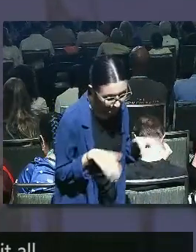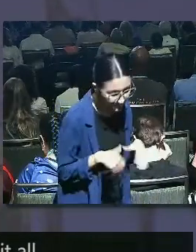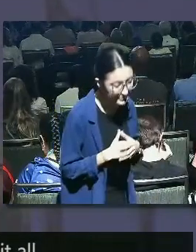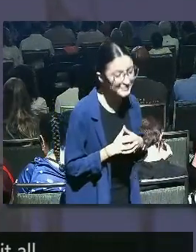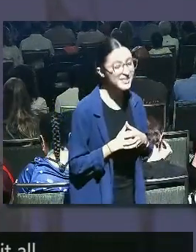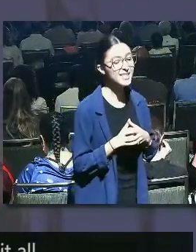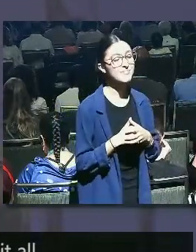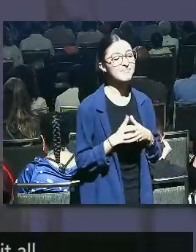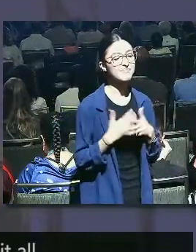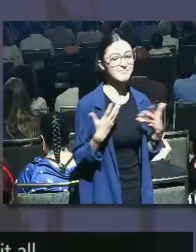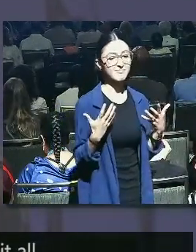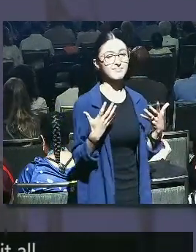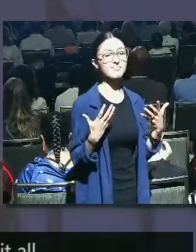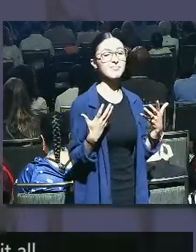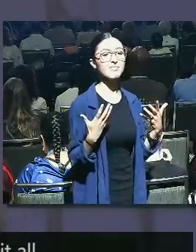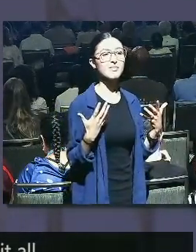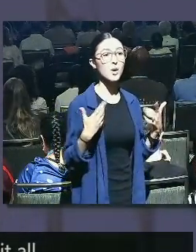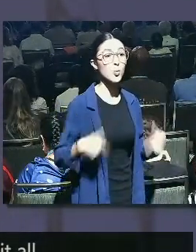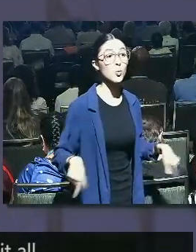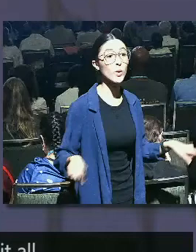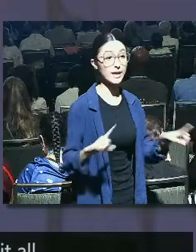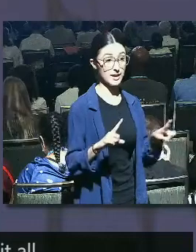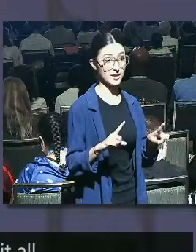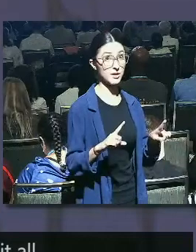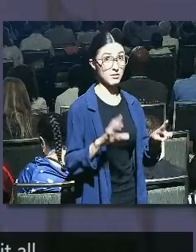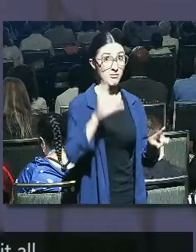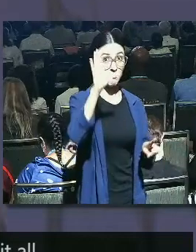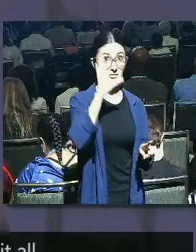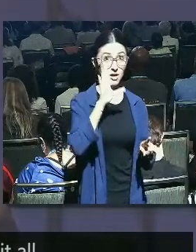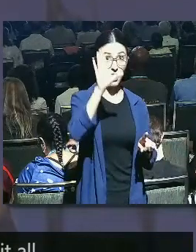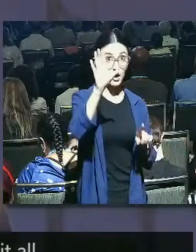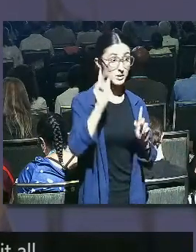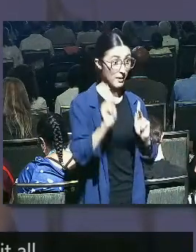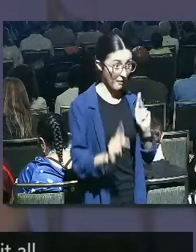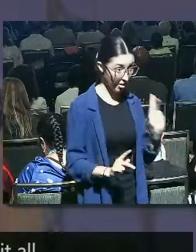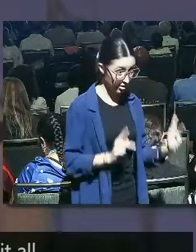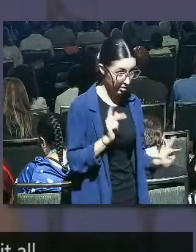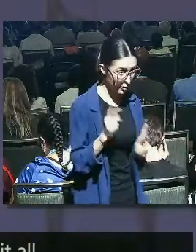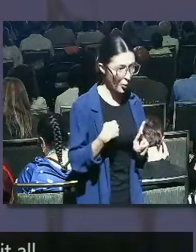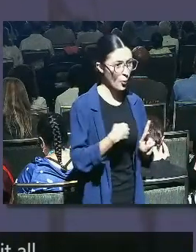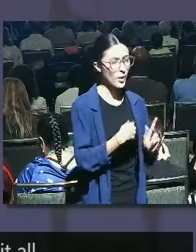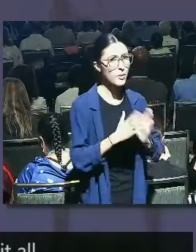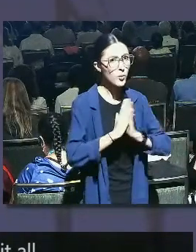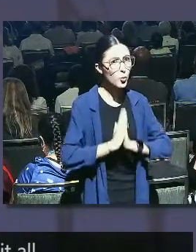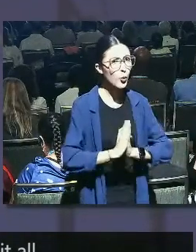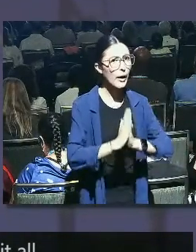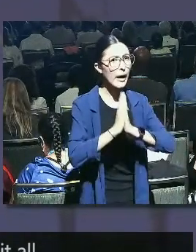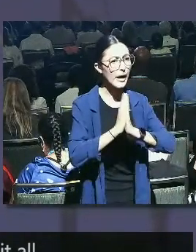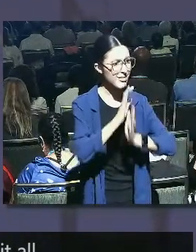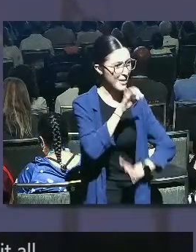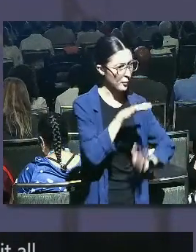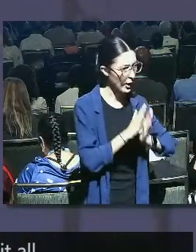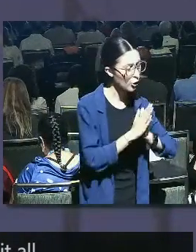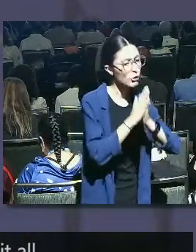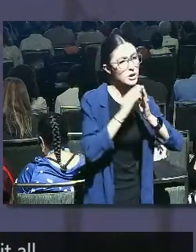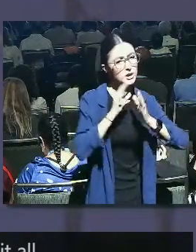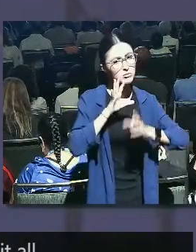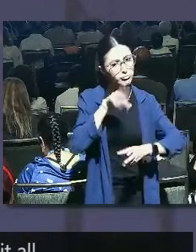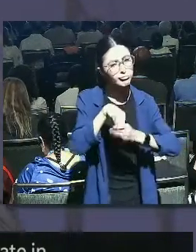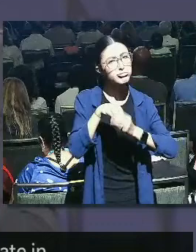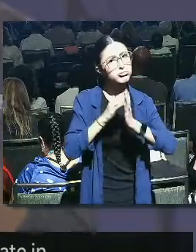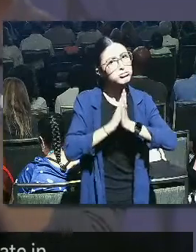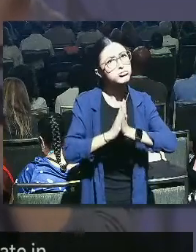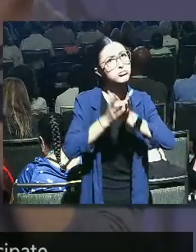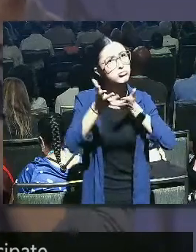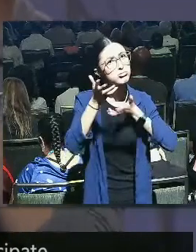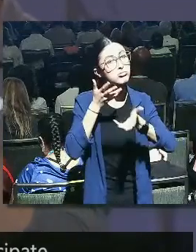we, his people, as we pray this prayer and participate in this prayer, are